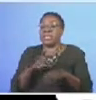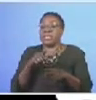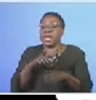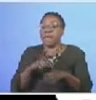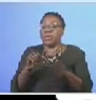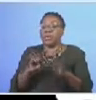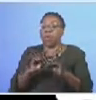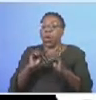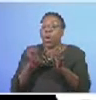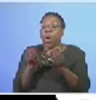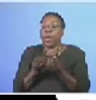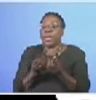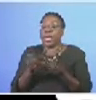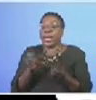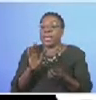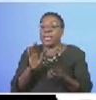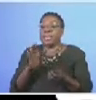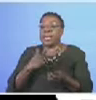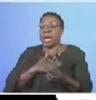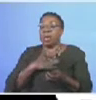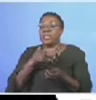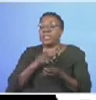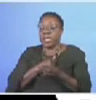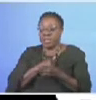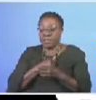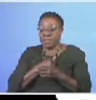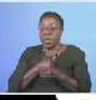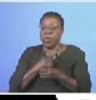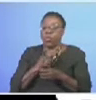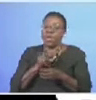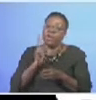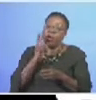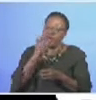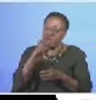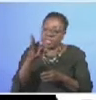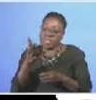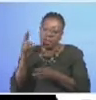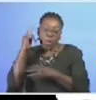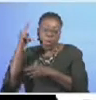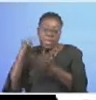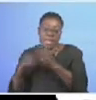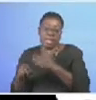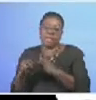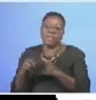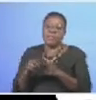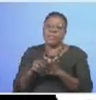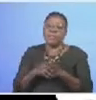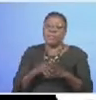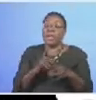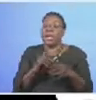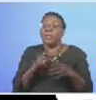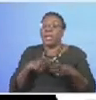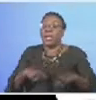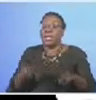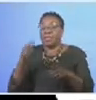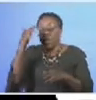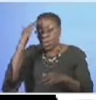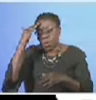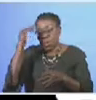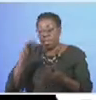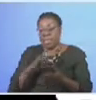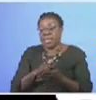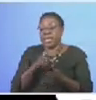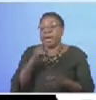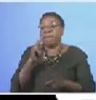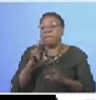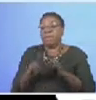do an assessment. We've been checking with the neighboring hotels. We have the Marriott Courtyard and the Junkanoo Beach Hotel, and we're letting them know that if they have